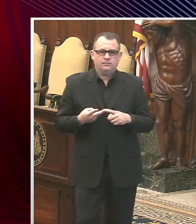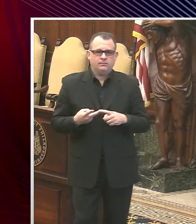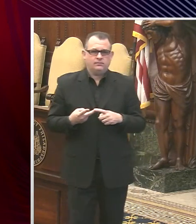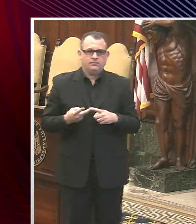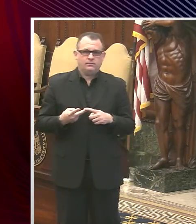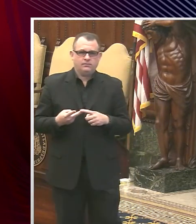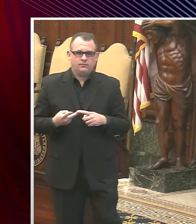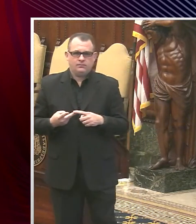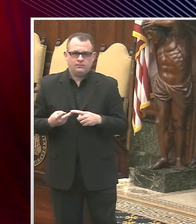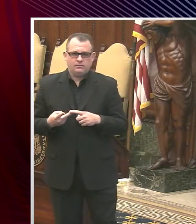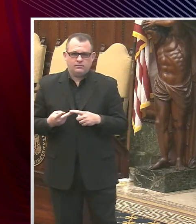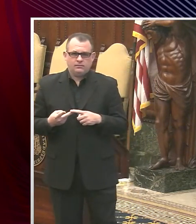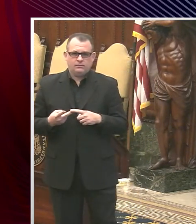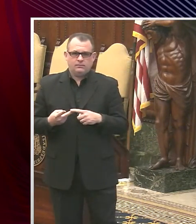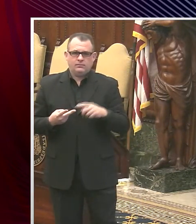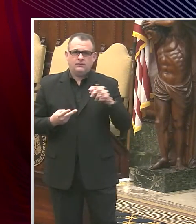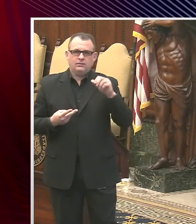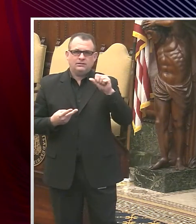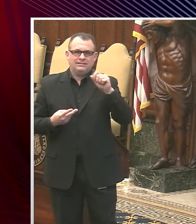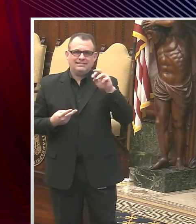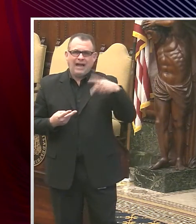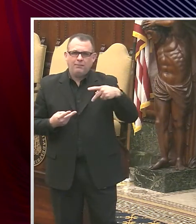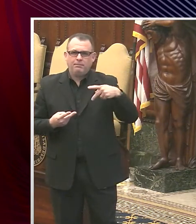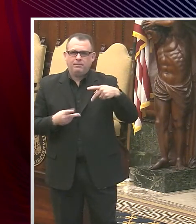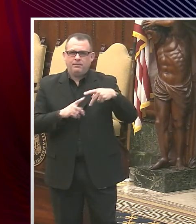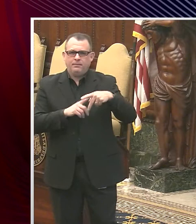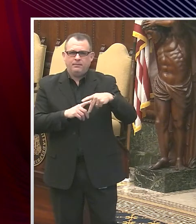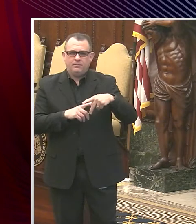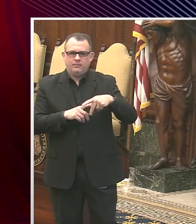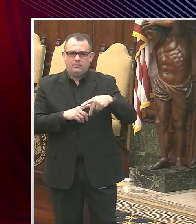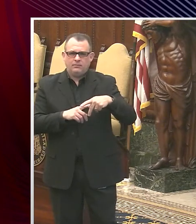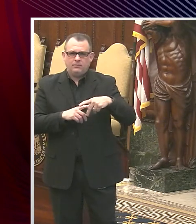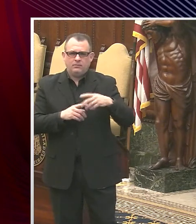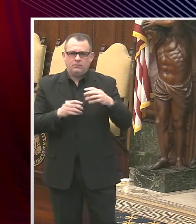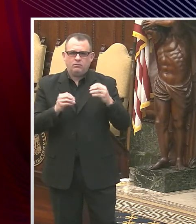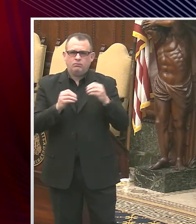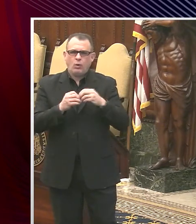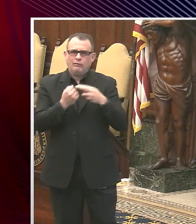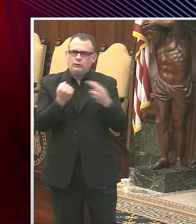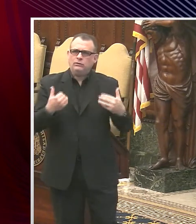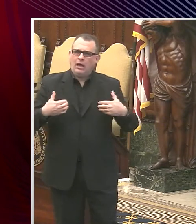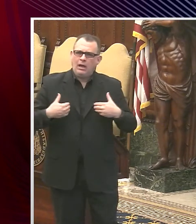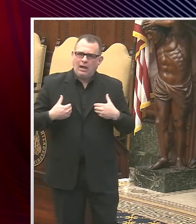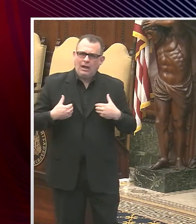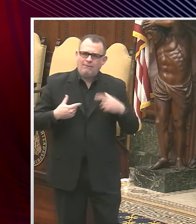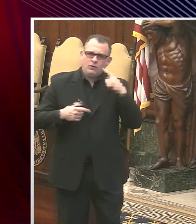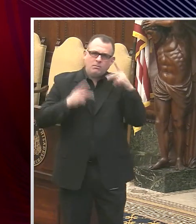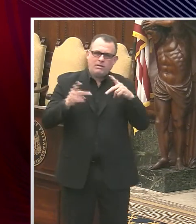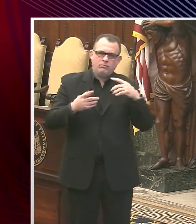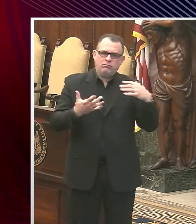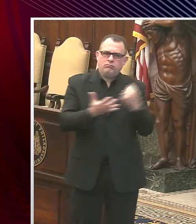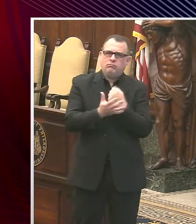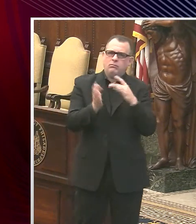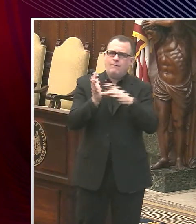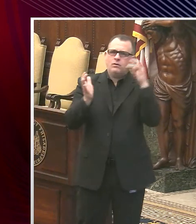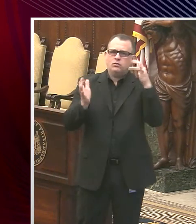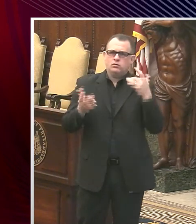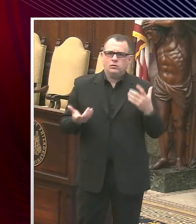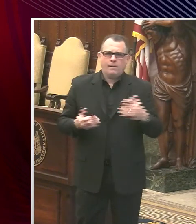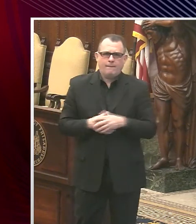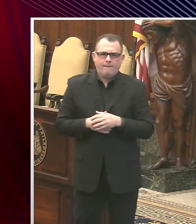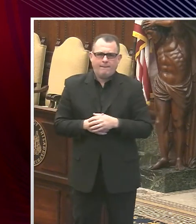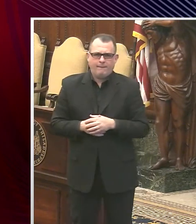expanding SNAP, it's giving people more resources, which then will have a